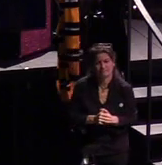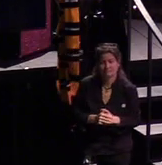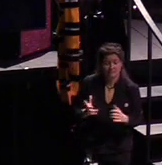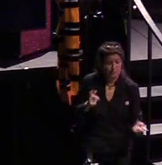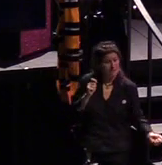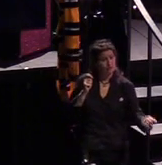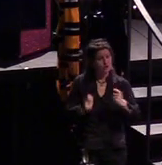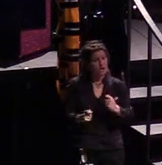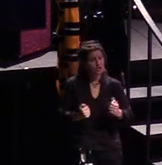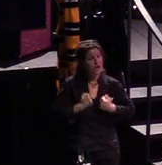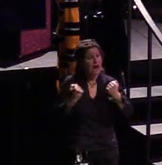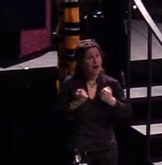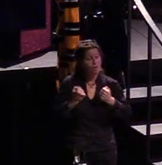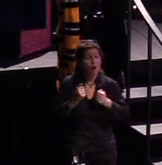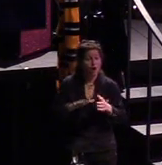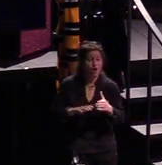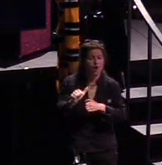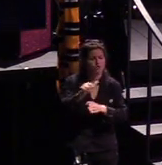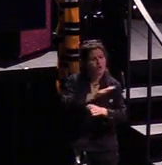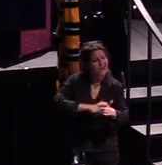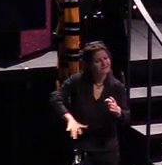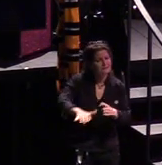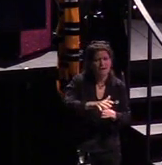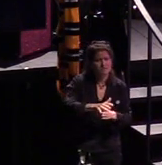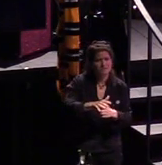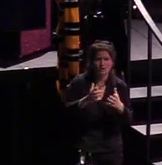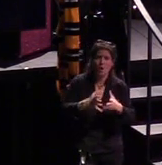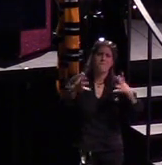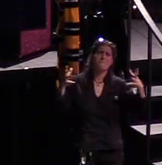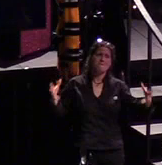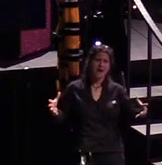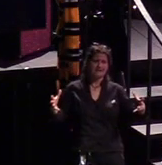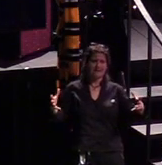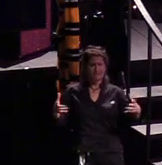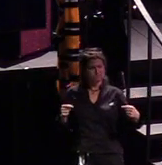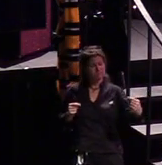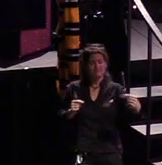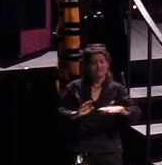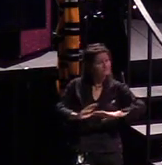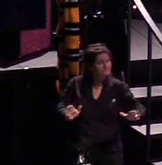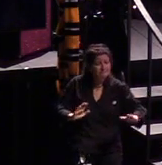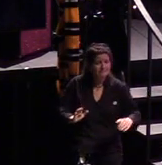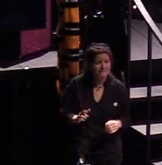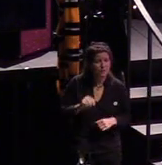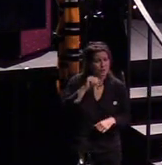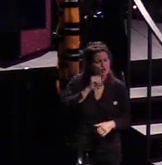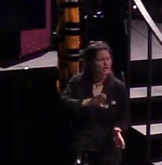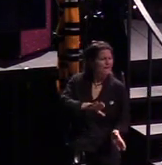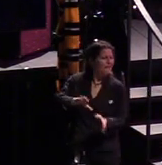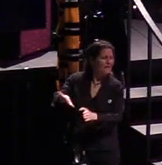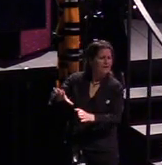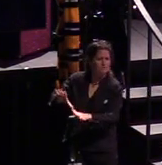cultural landscape isn't too mighty a task and it's definitely not something we should just leave to big